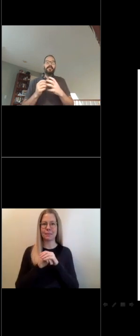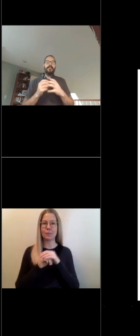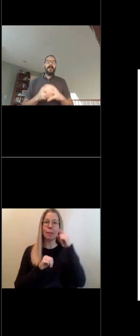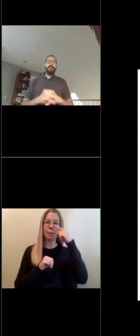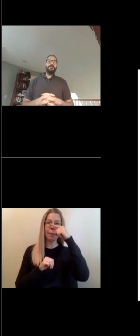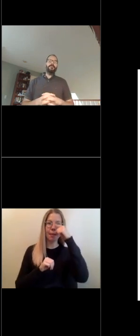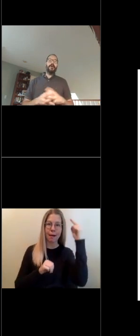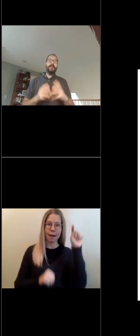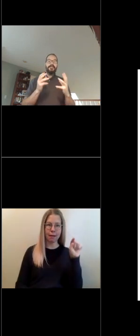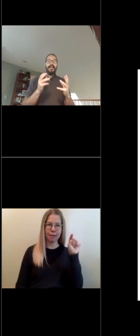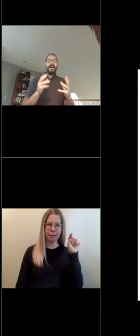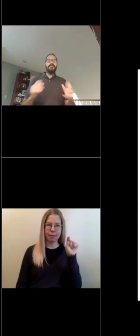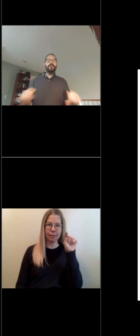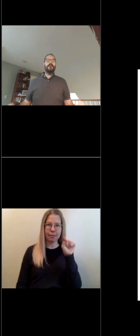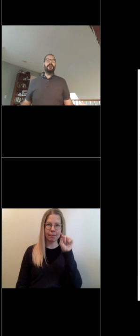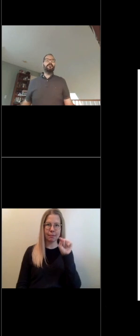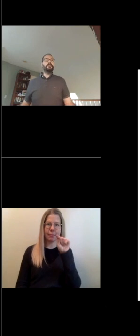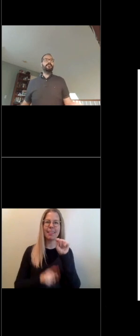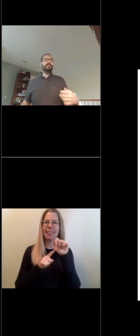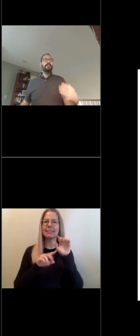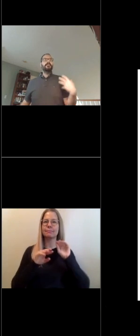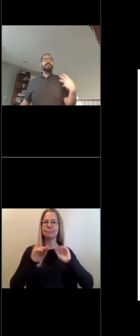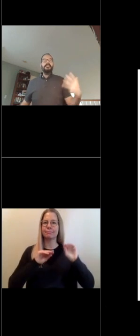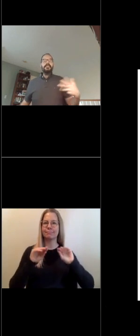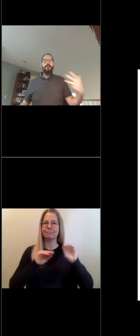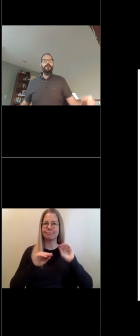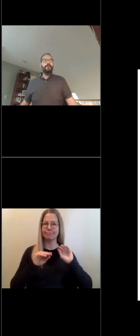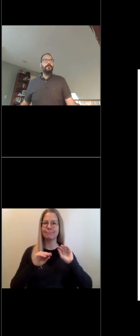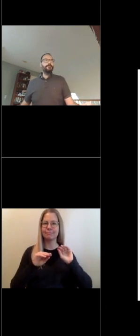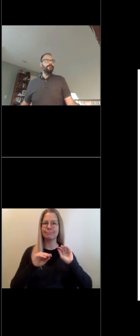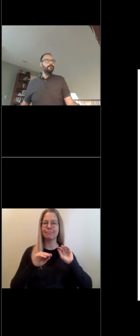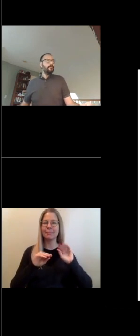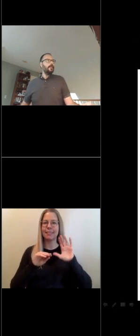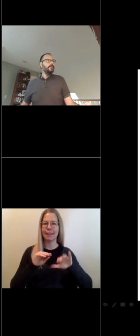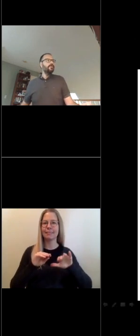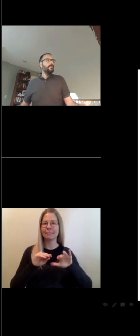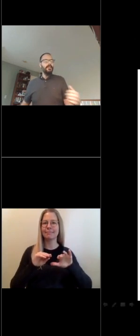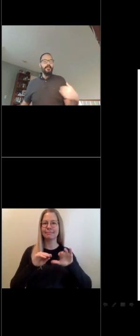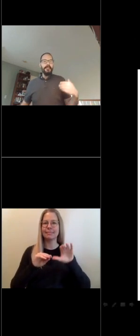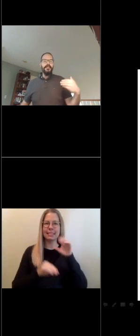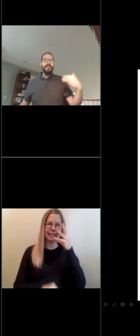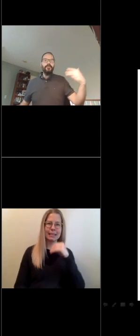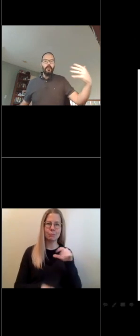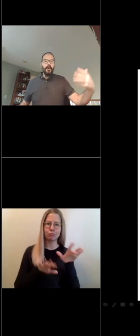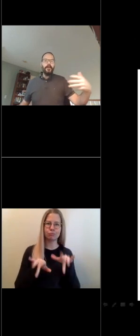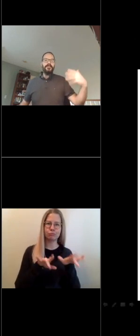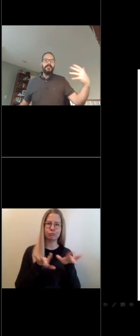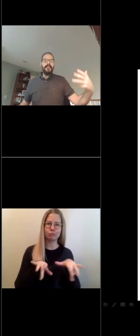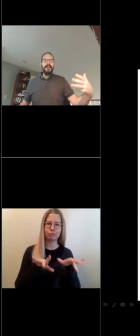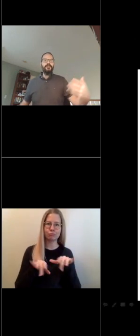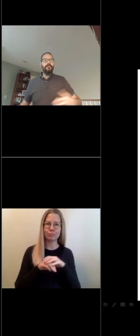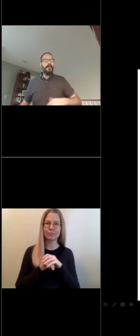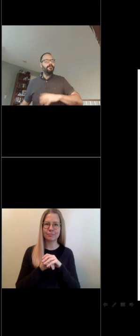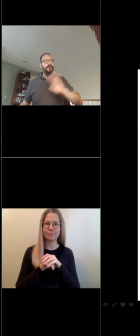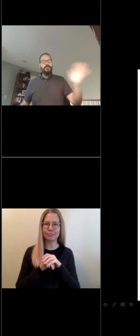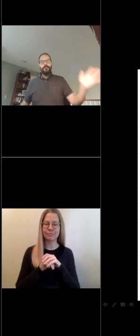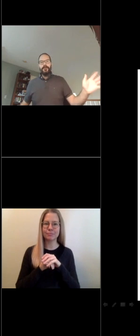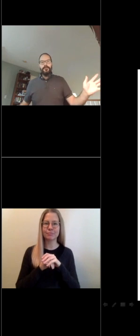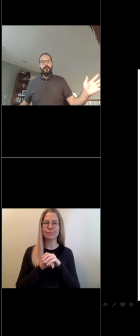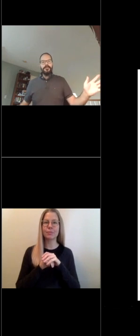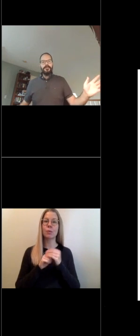that is being captured by this actograph, this sleep recorder. And so the individual wears this